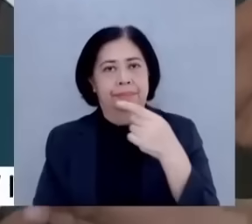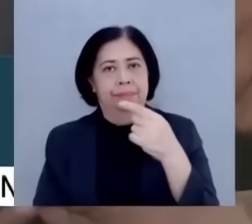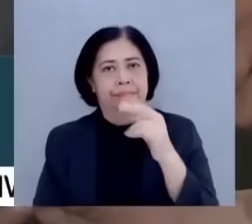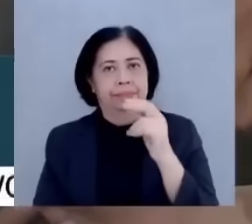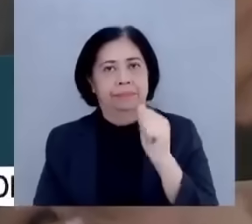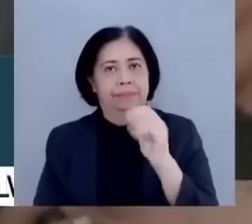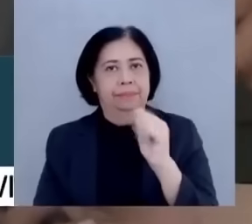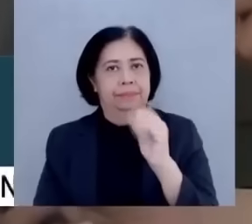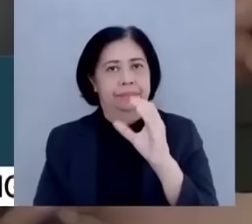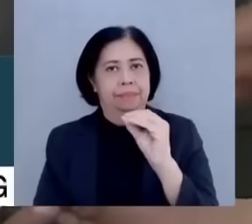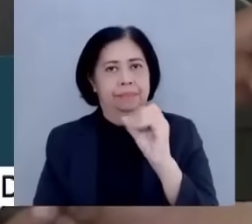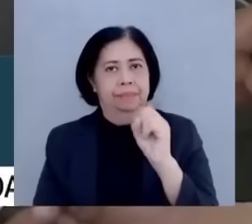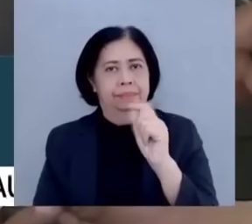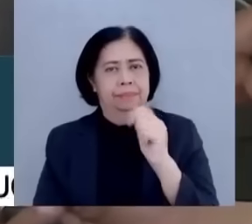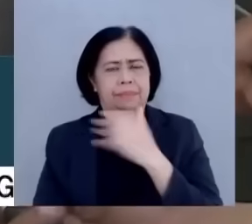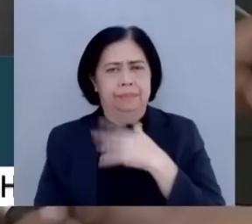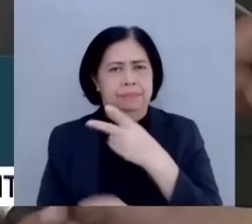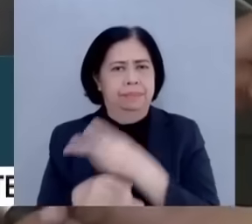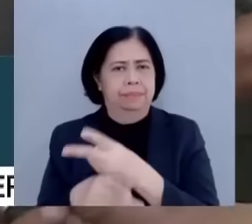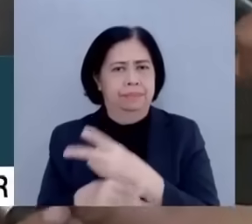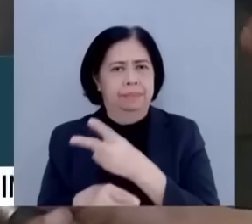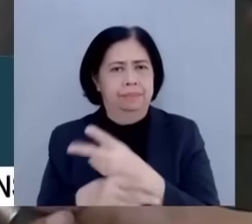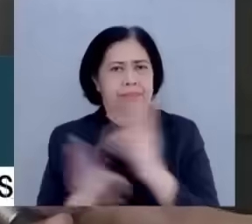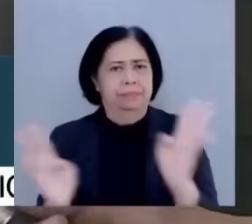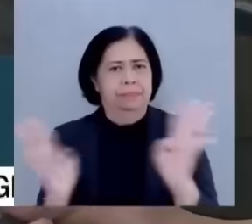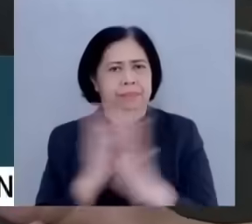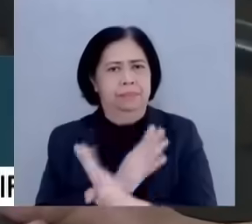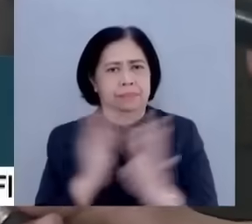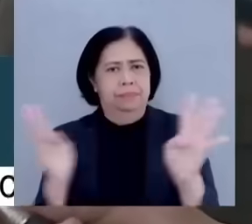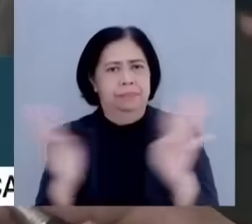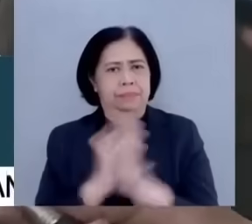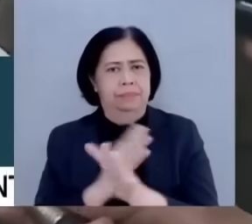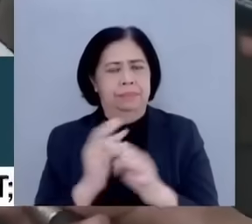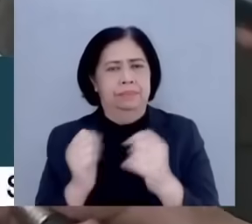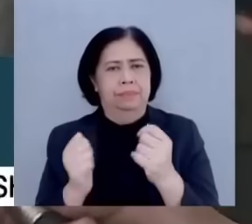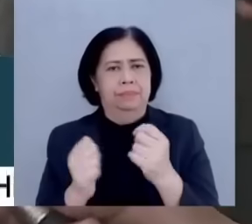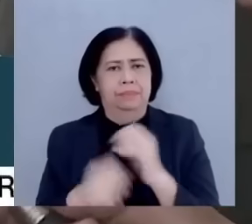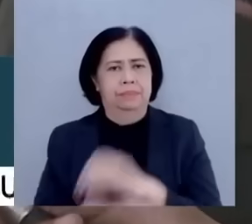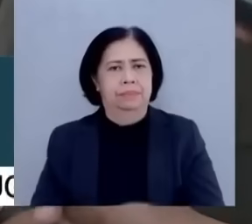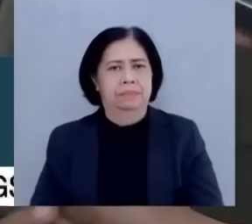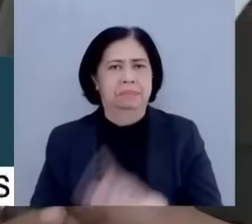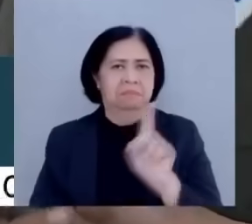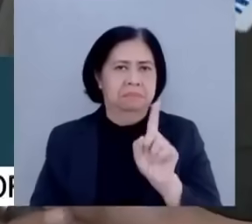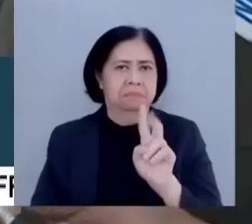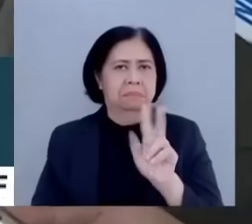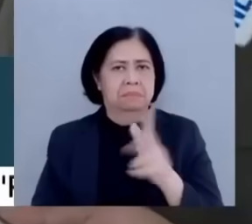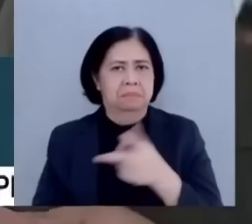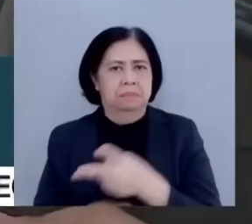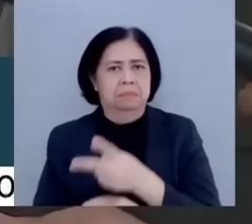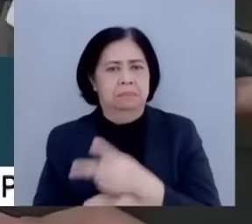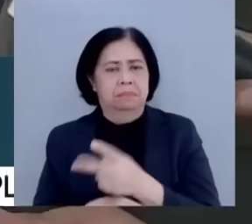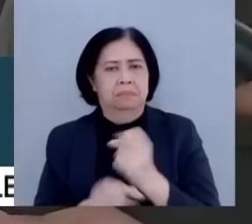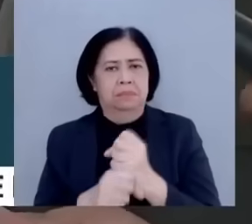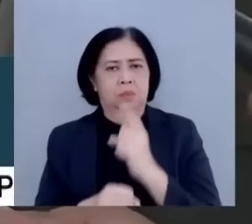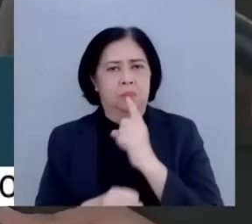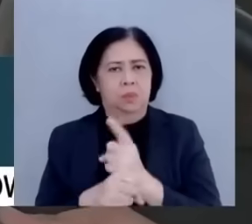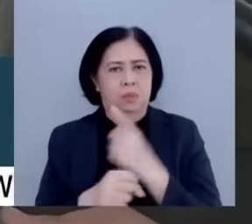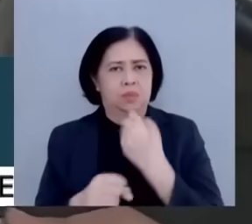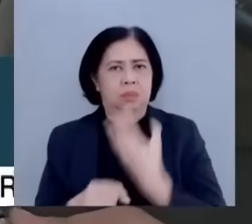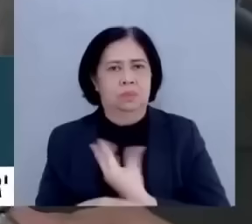pakiusap ko lang na bantayan ninyo siya kahit mag-shifting lang kayo, maiwan lang isa just to make sure na, kasi may takot din